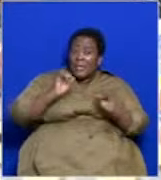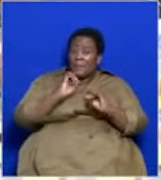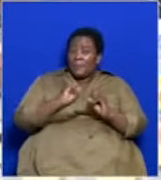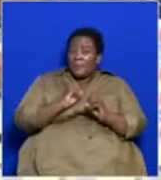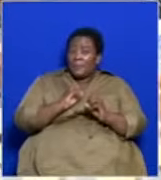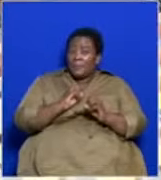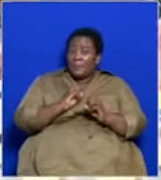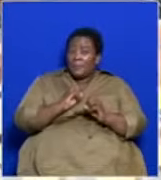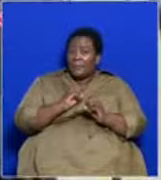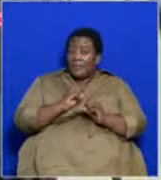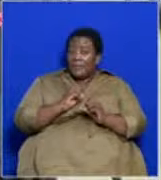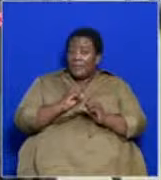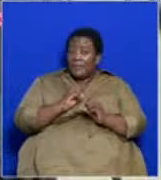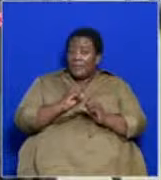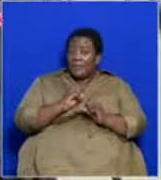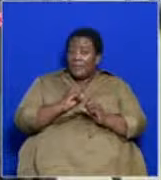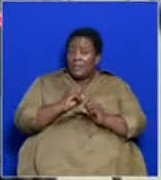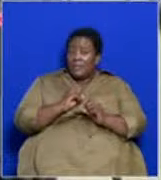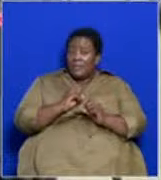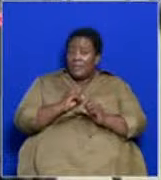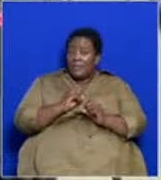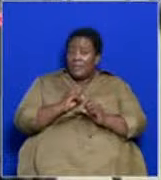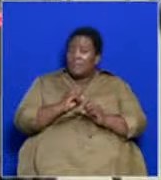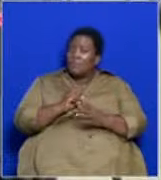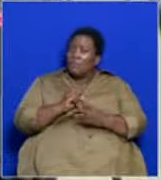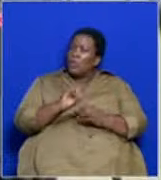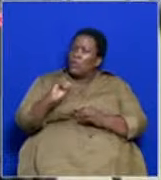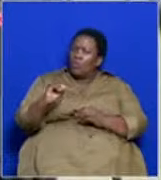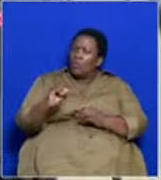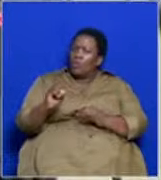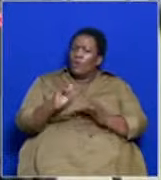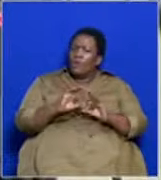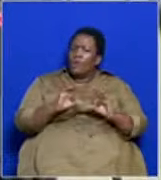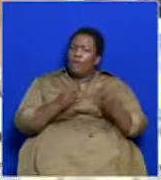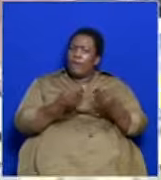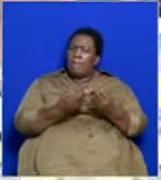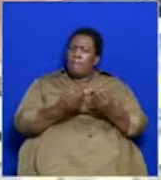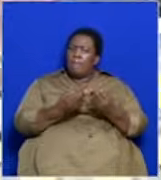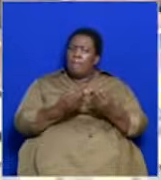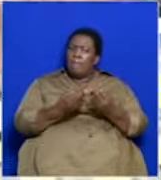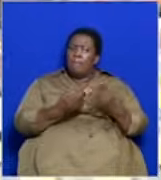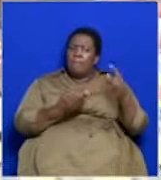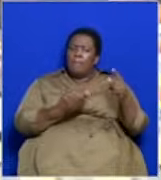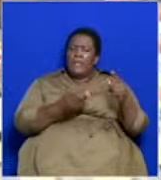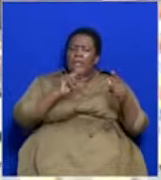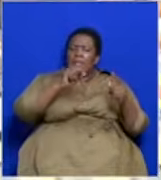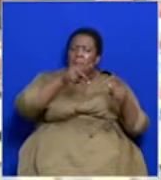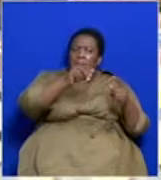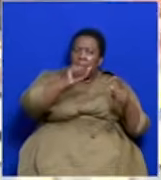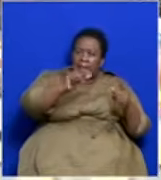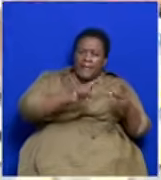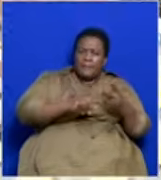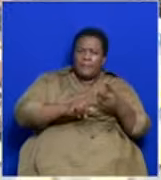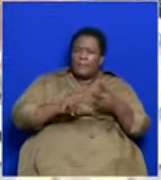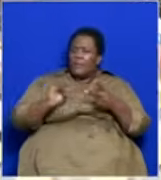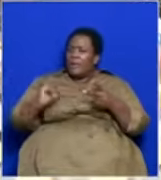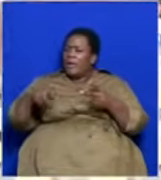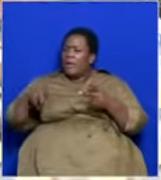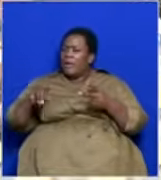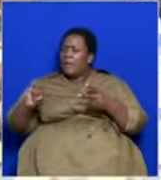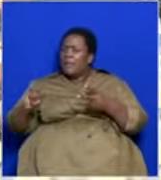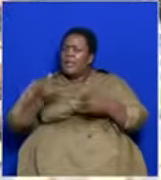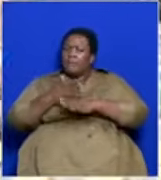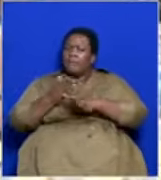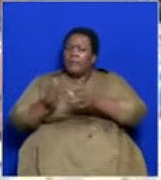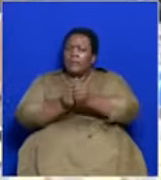Is there a forum where the prosecution and the IPID engage with each other about